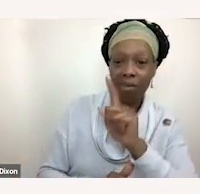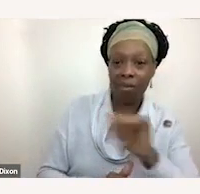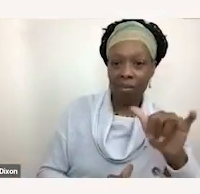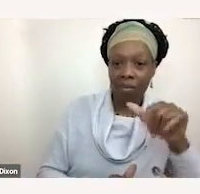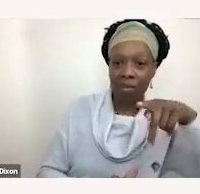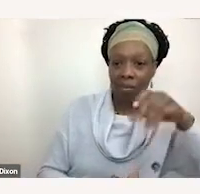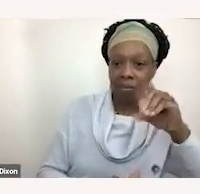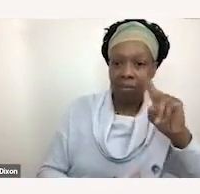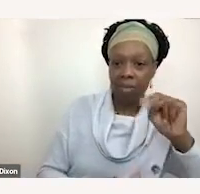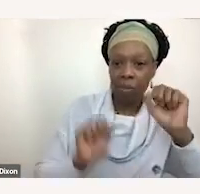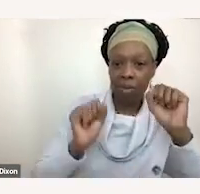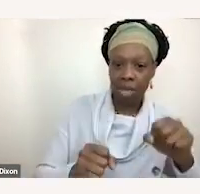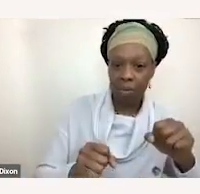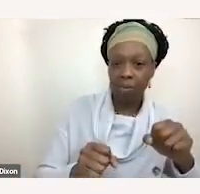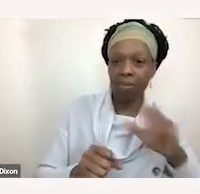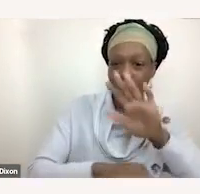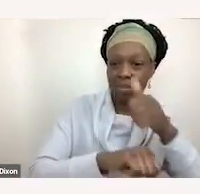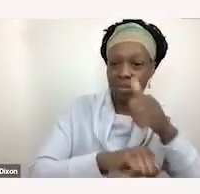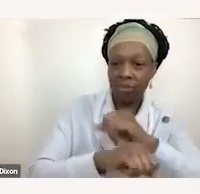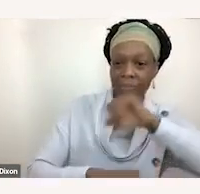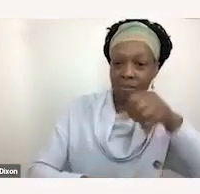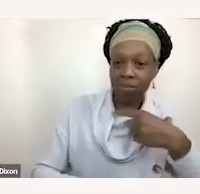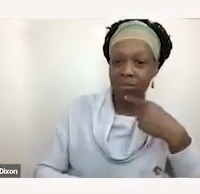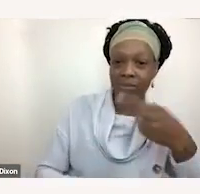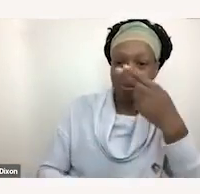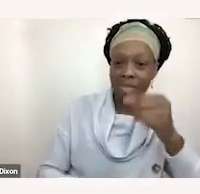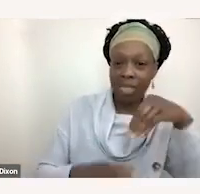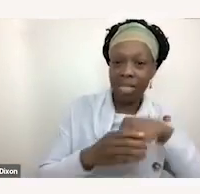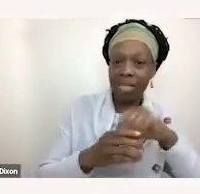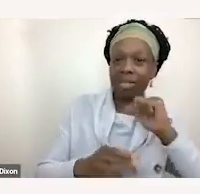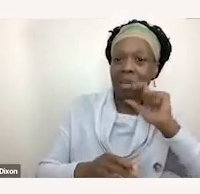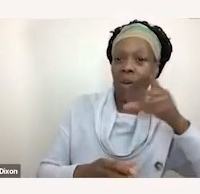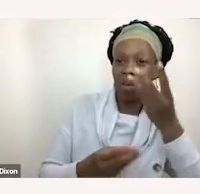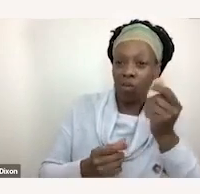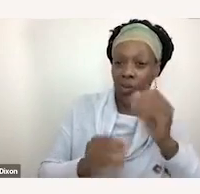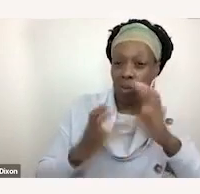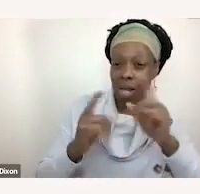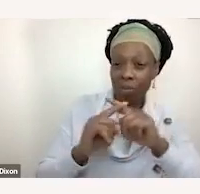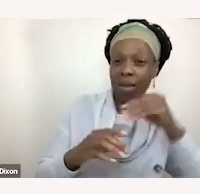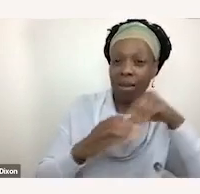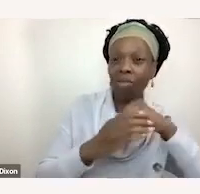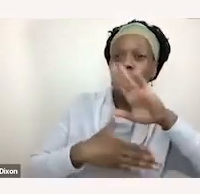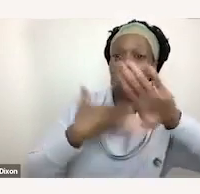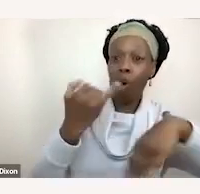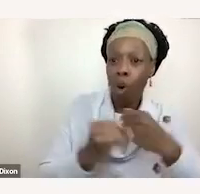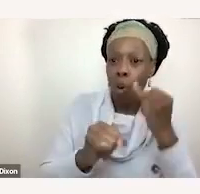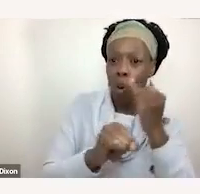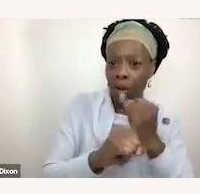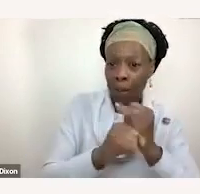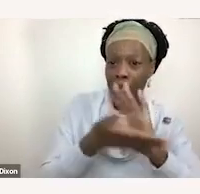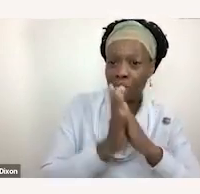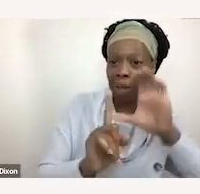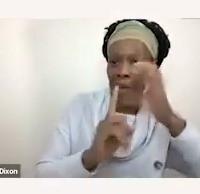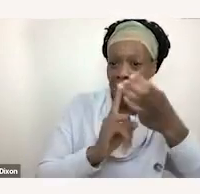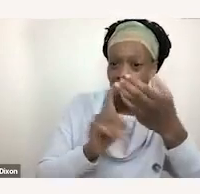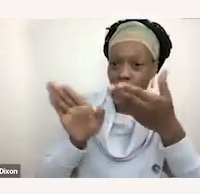able to leverage Just Say Hi, not just in a few classrooms, but make it a campus-wide culture shift.